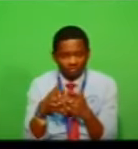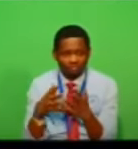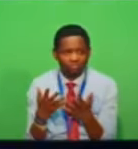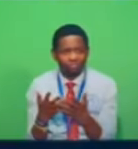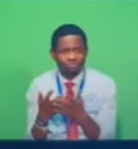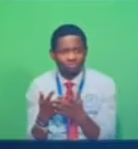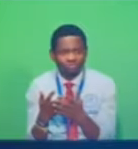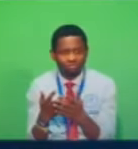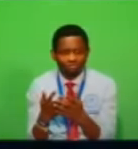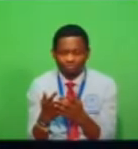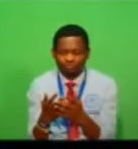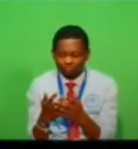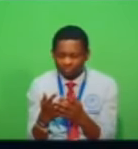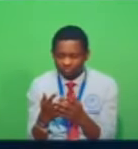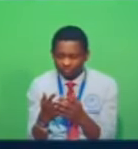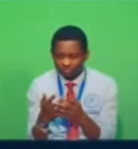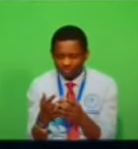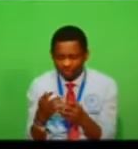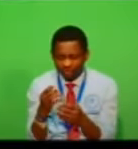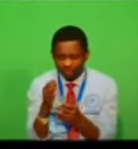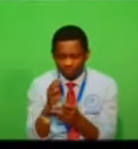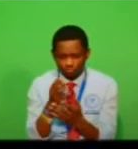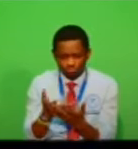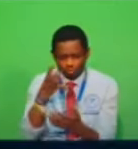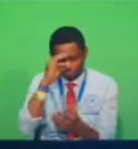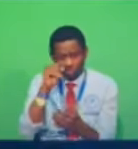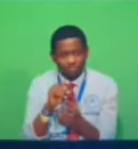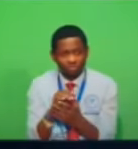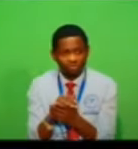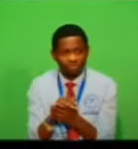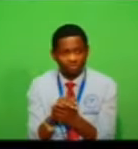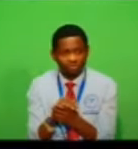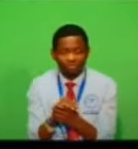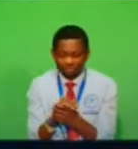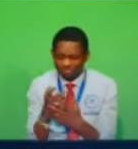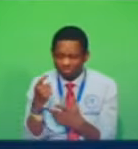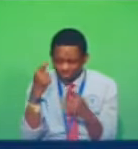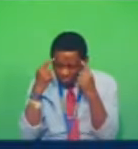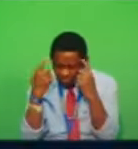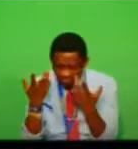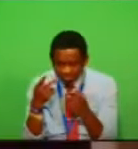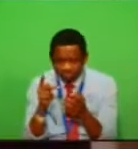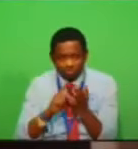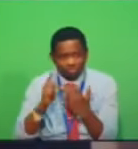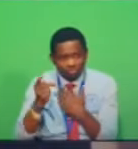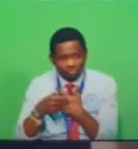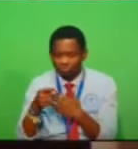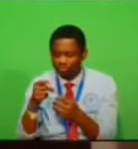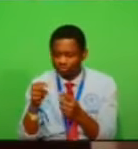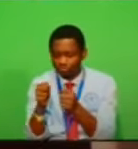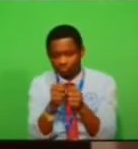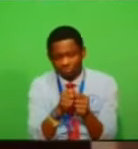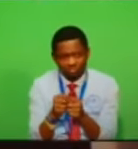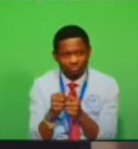he took me to a restaurant. And he was looking for us to do a program together. Now, before we even sat down,